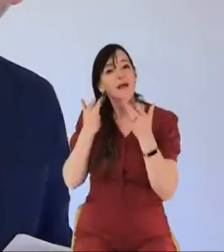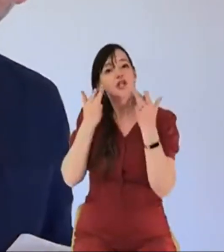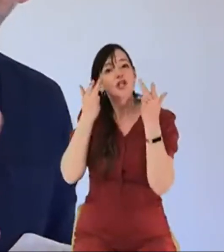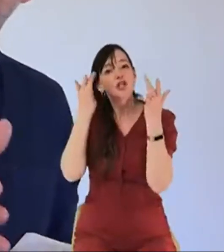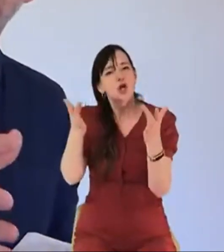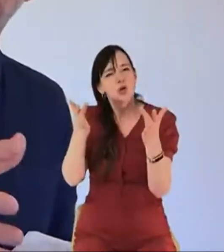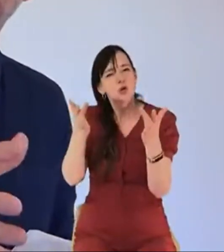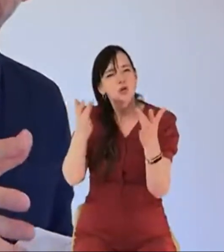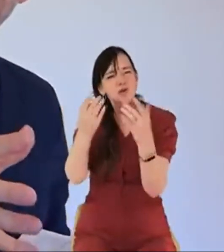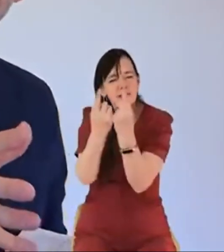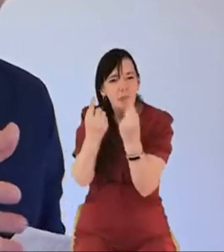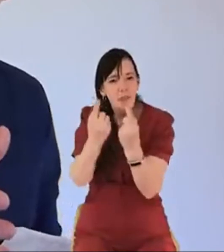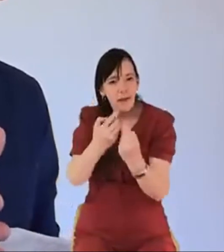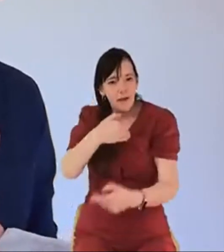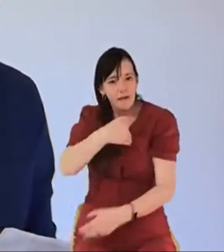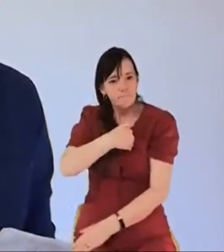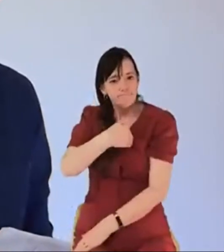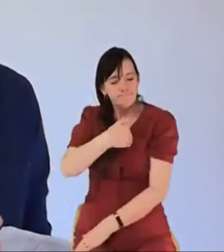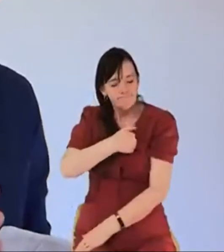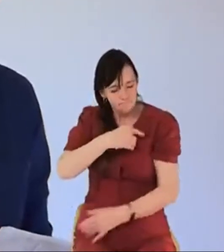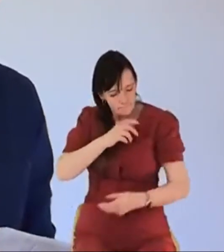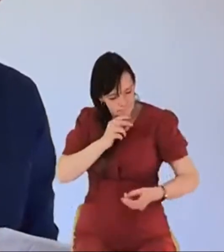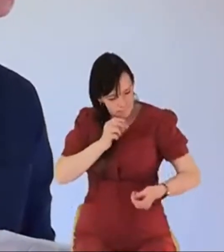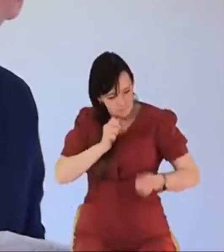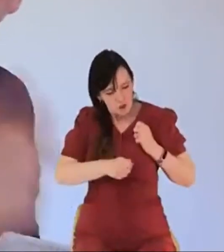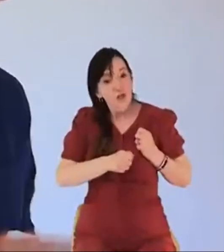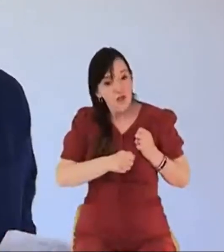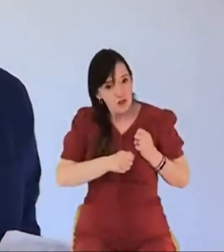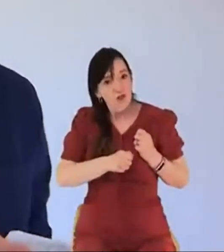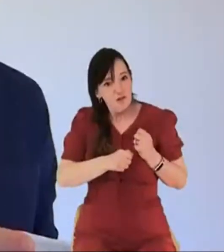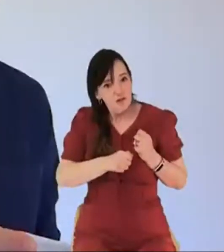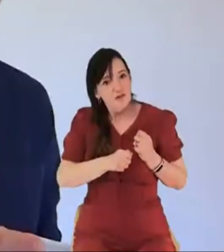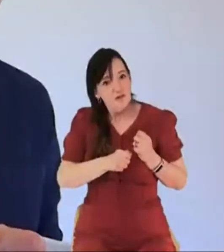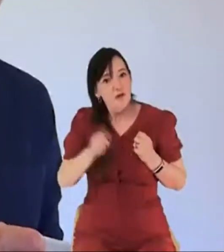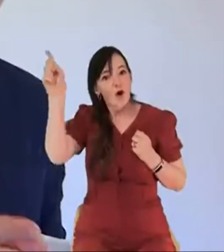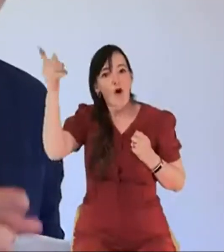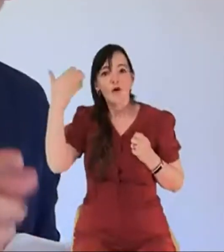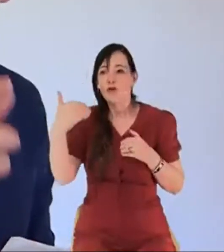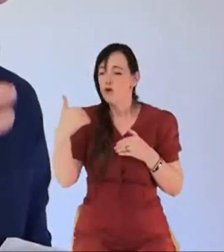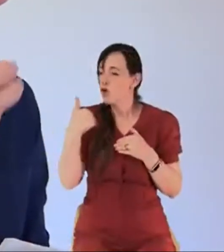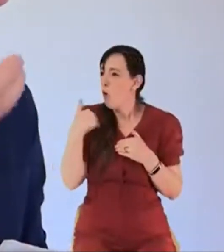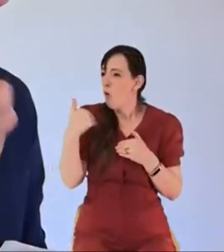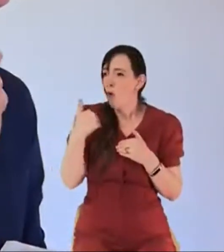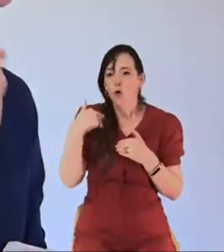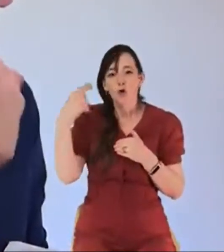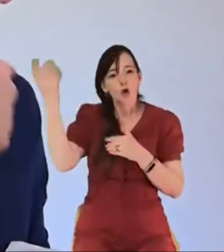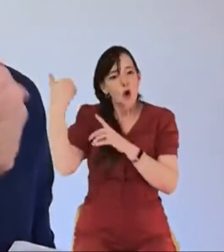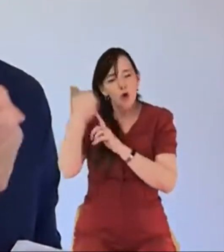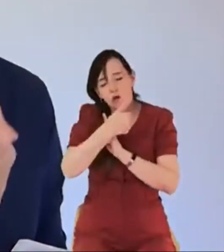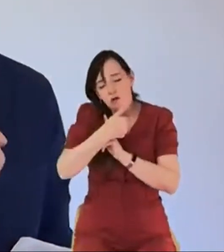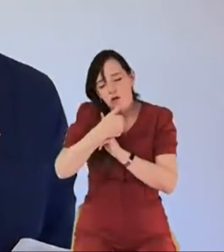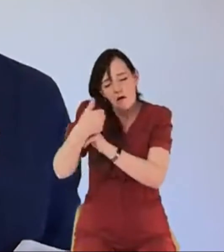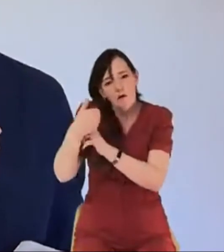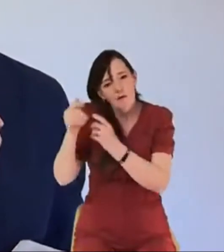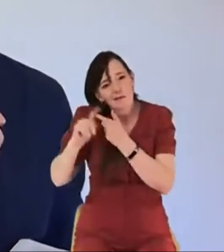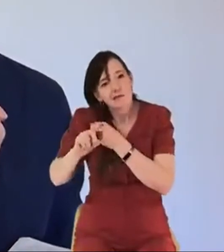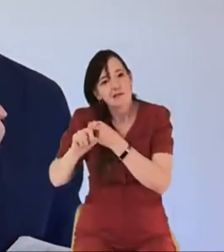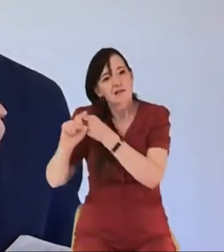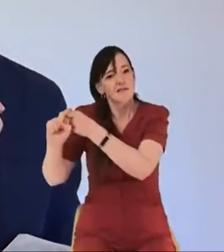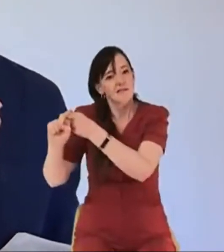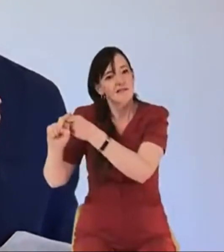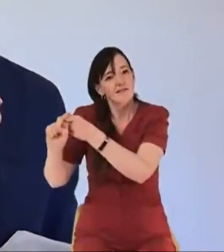heart has changed god has called you god has got hold of you